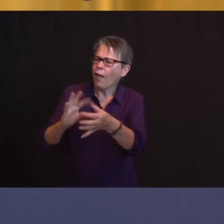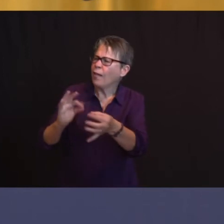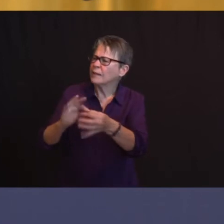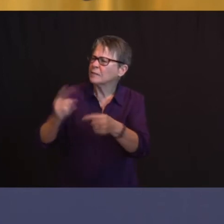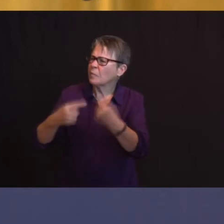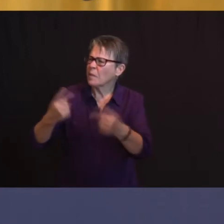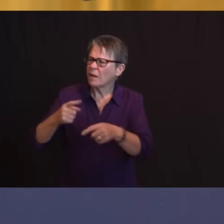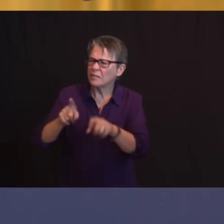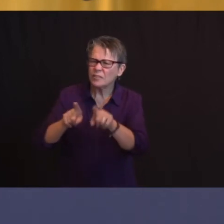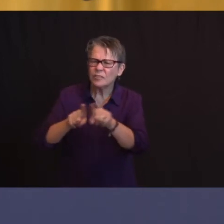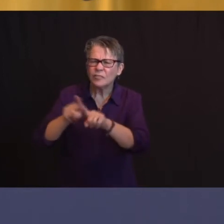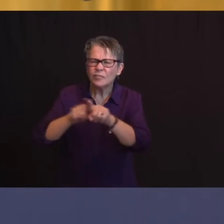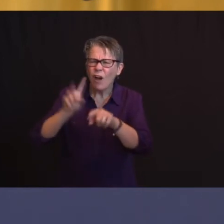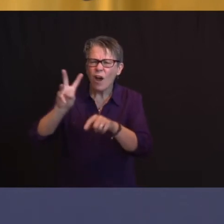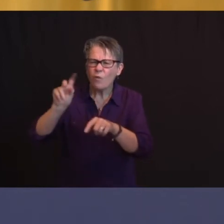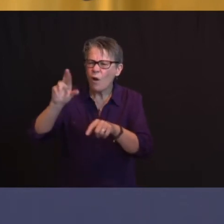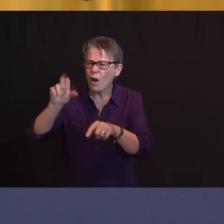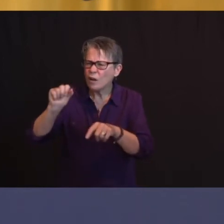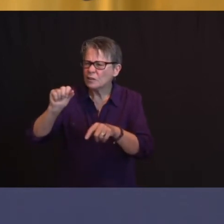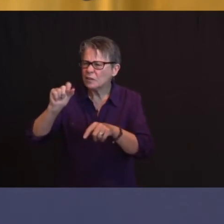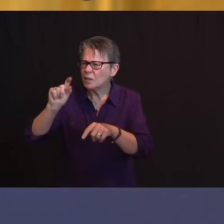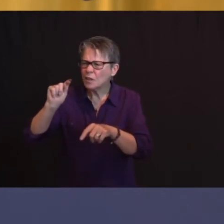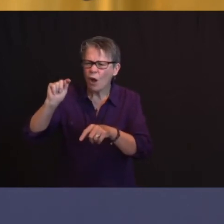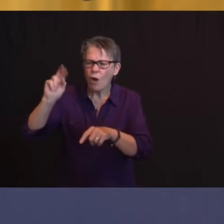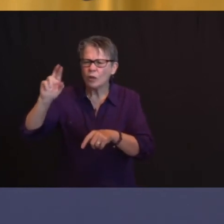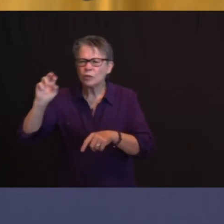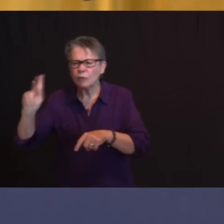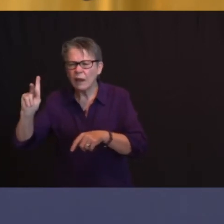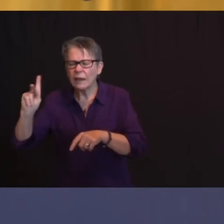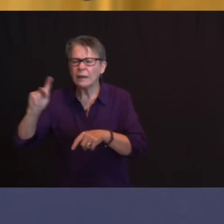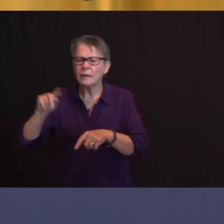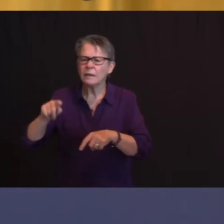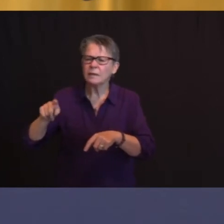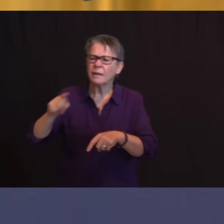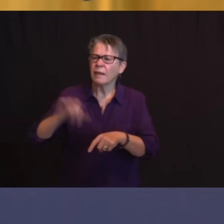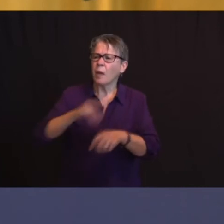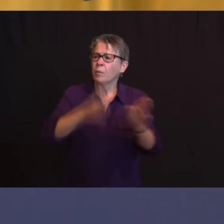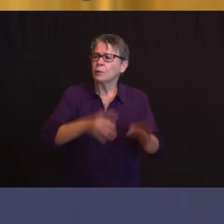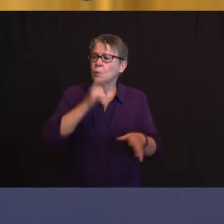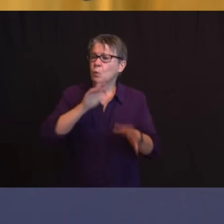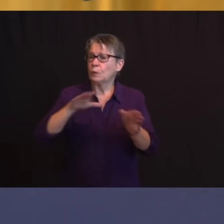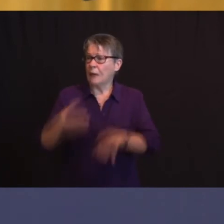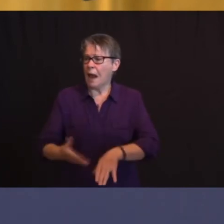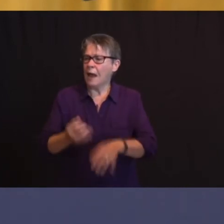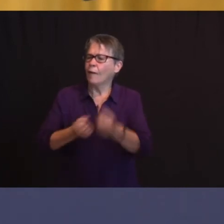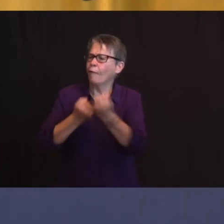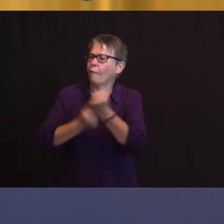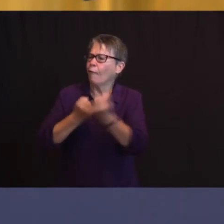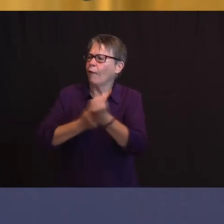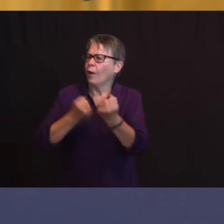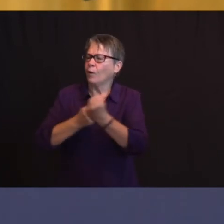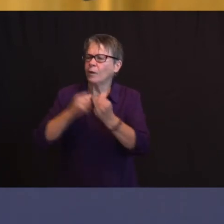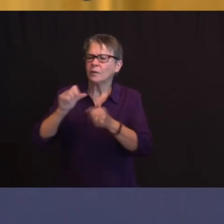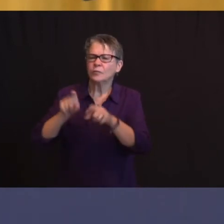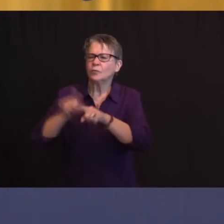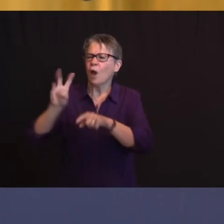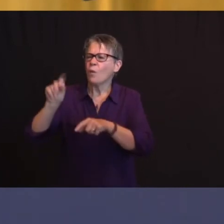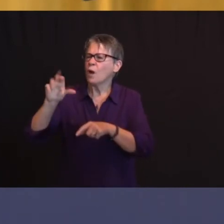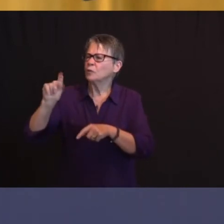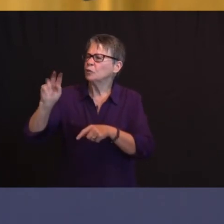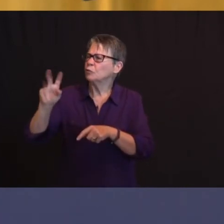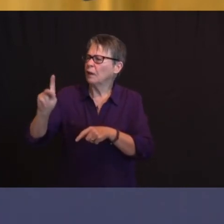Orange, East Orange, and Irvington, leaders are talking about a possible 24-hour or possibly a 3-day lockdown to